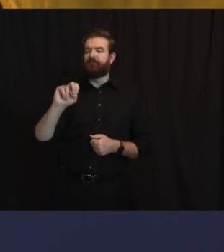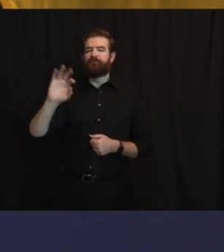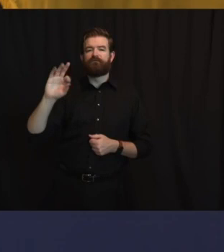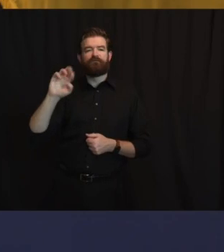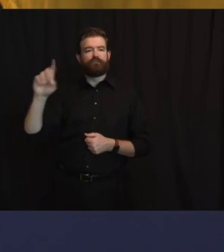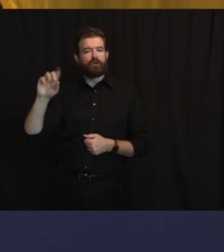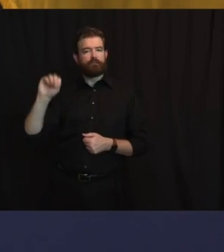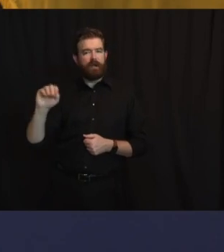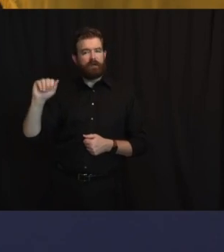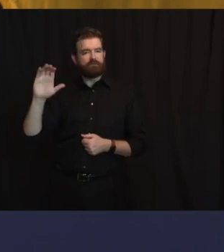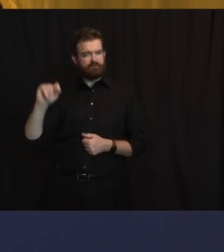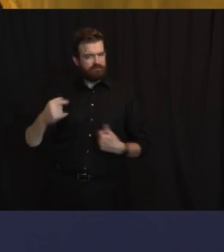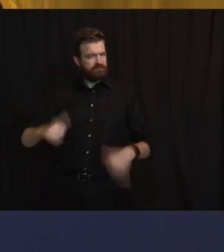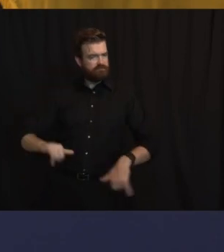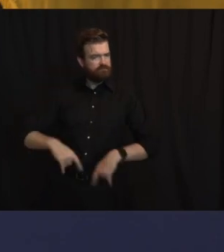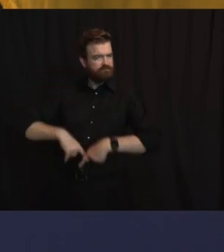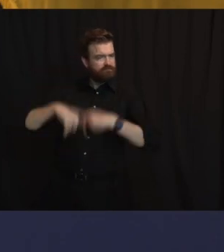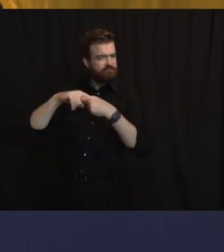get that bill moving.